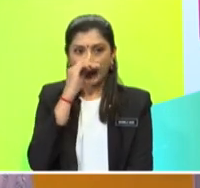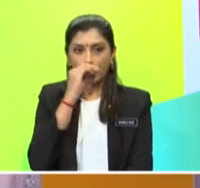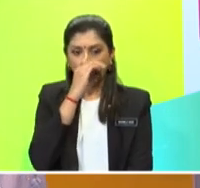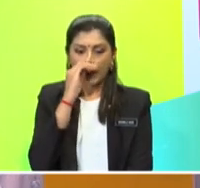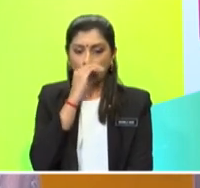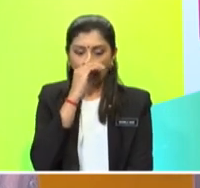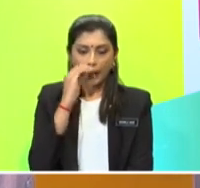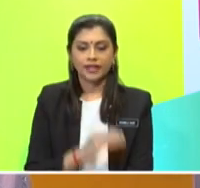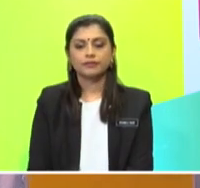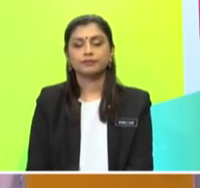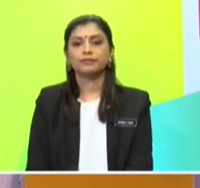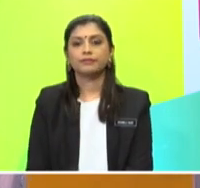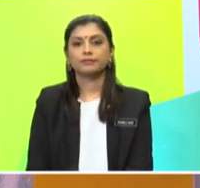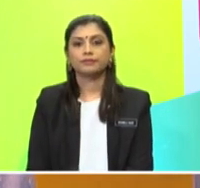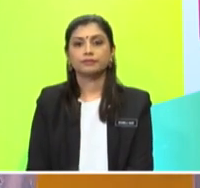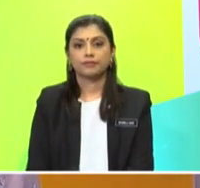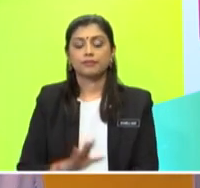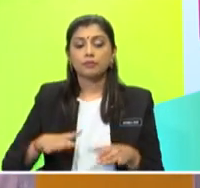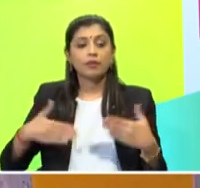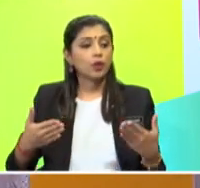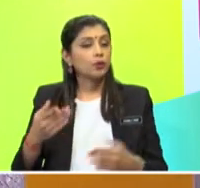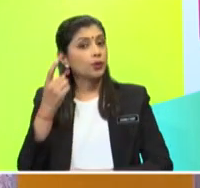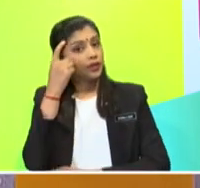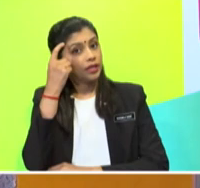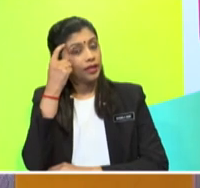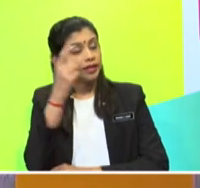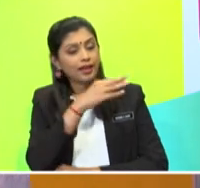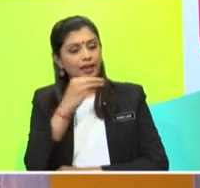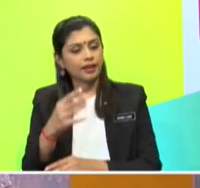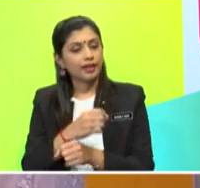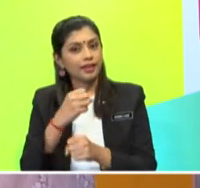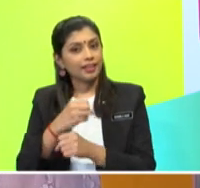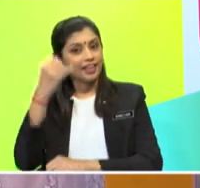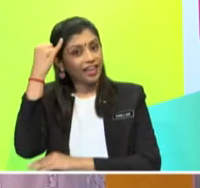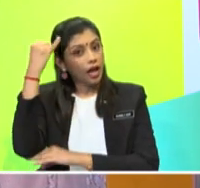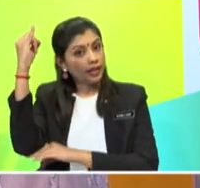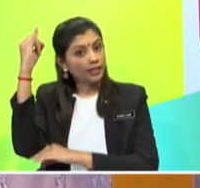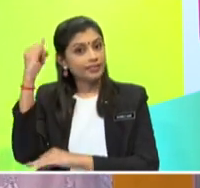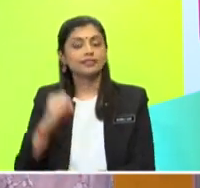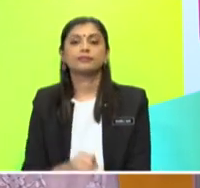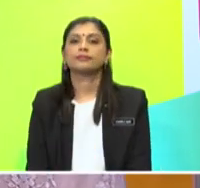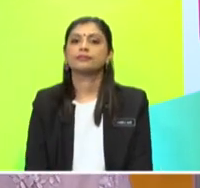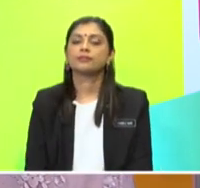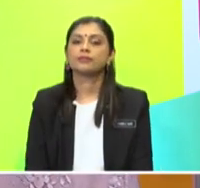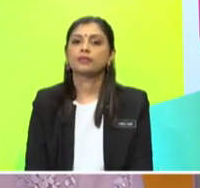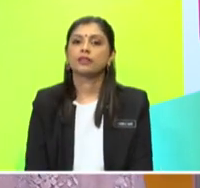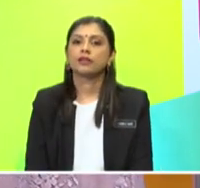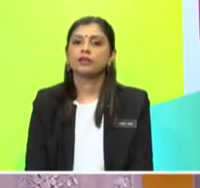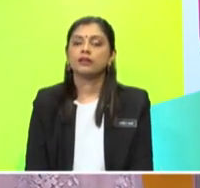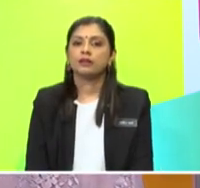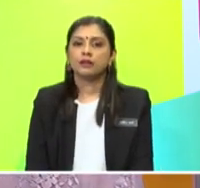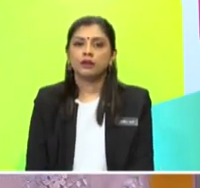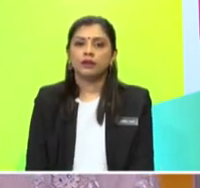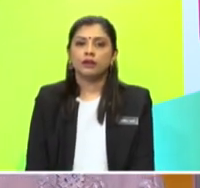more on how to think and to generate their ideas. So, Sean, this slot we are going to discuss on how